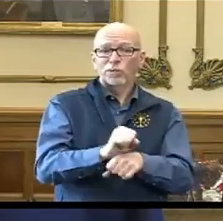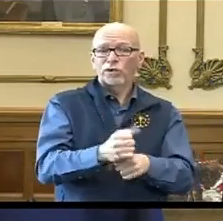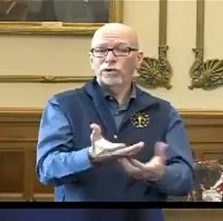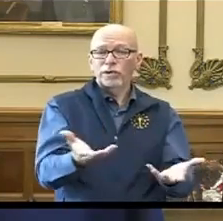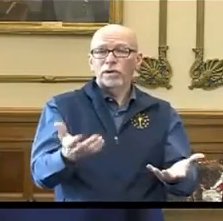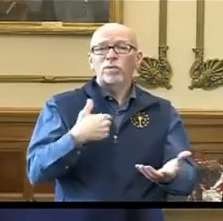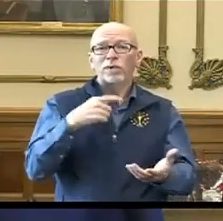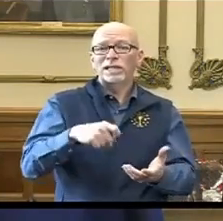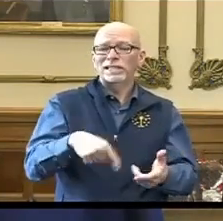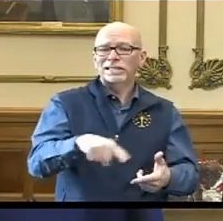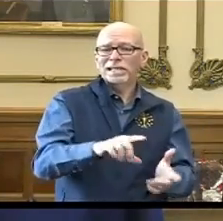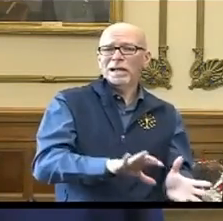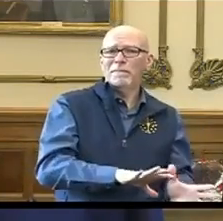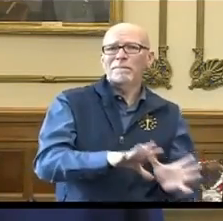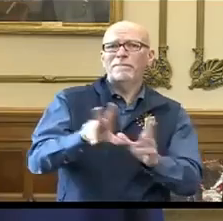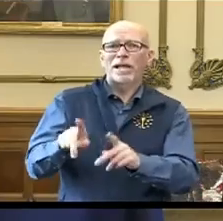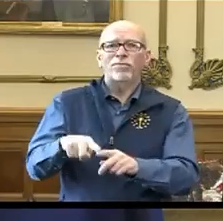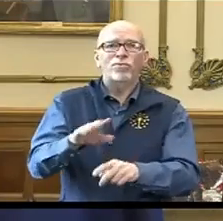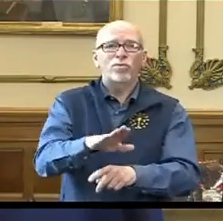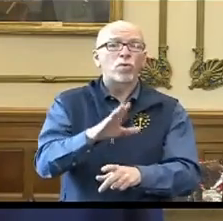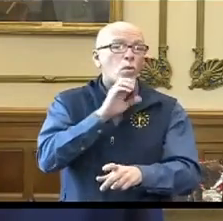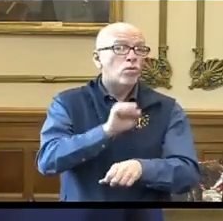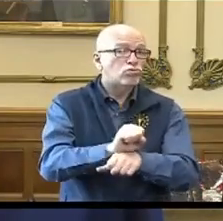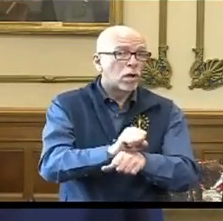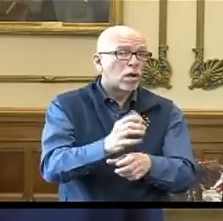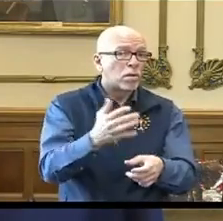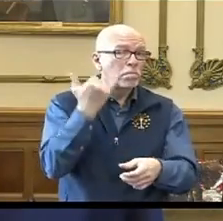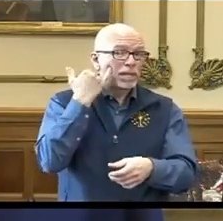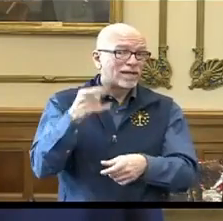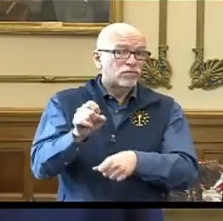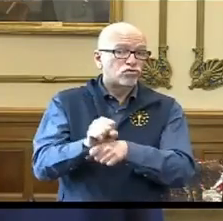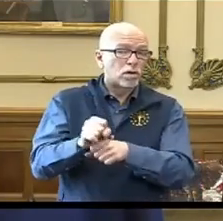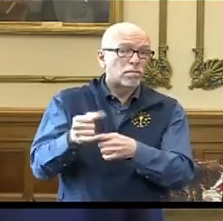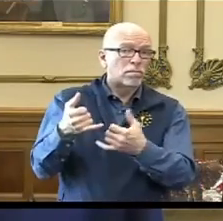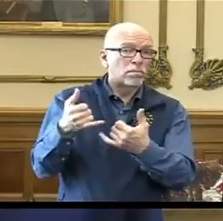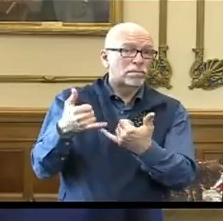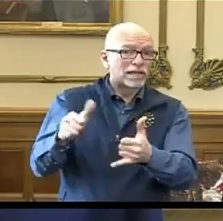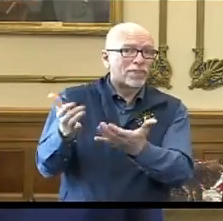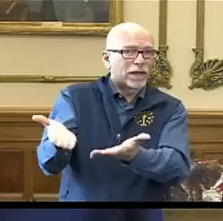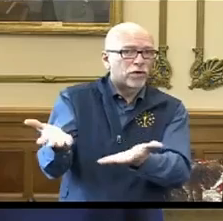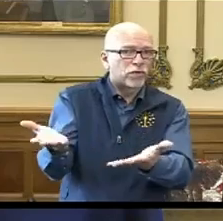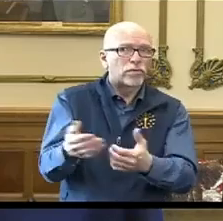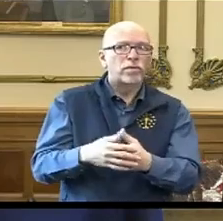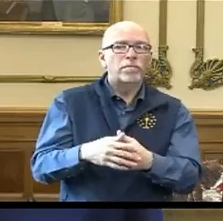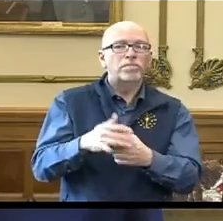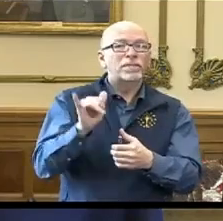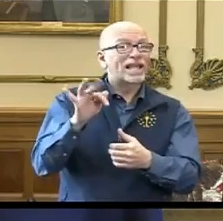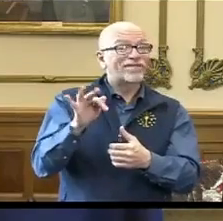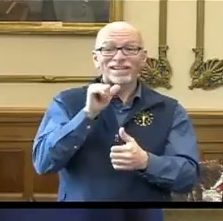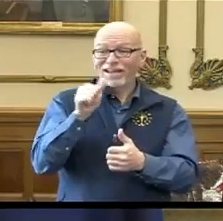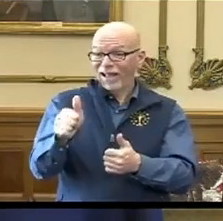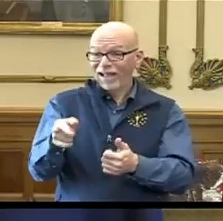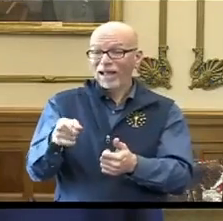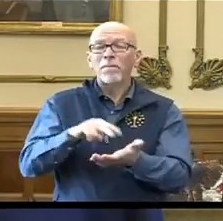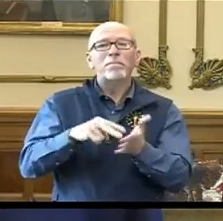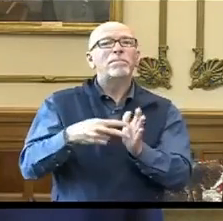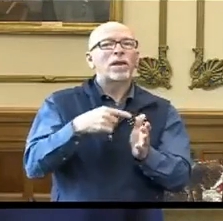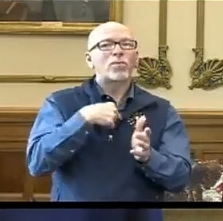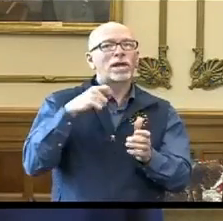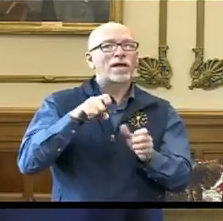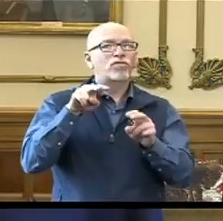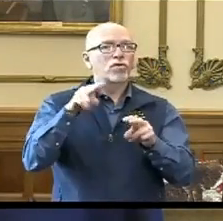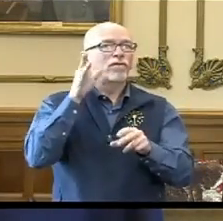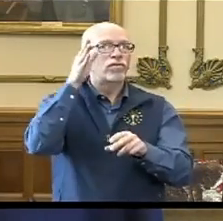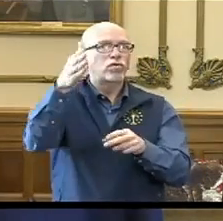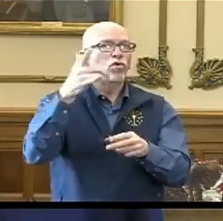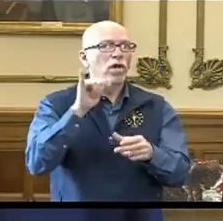need to get them back to the job that they had, if that job is going to be there. And if not, we are looking at what the future